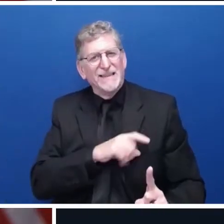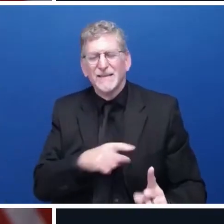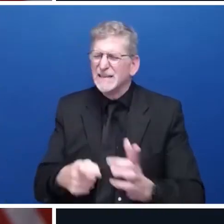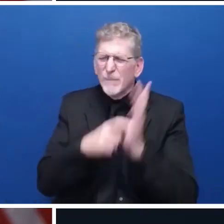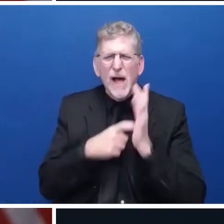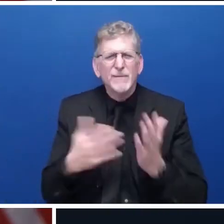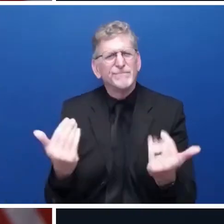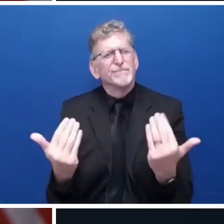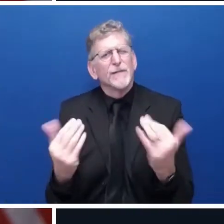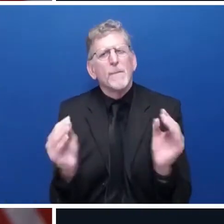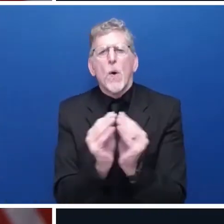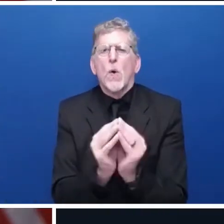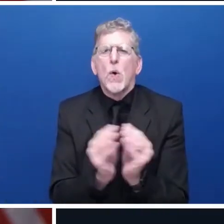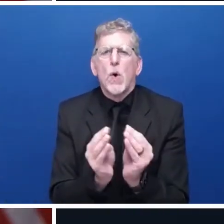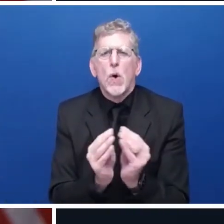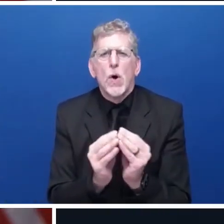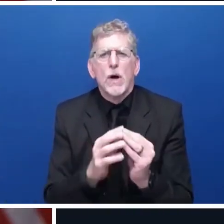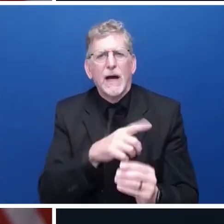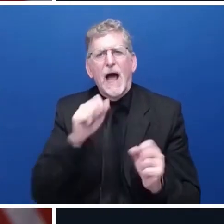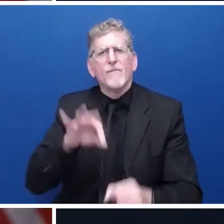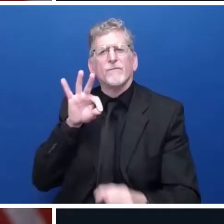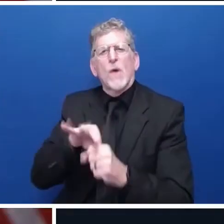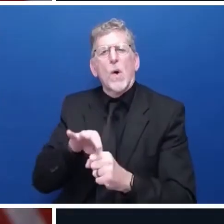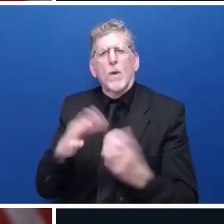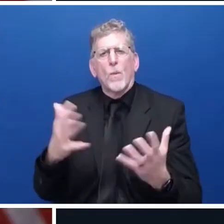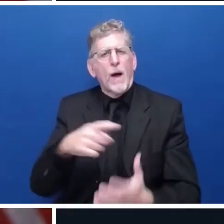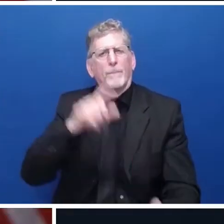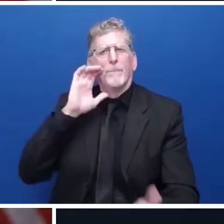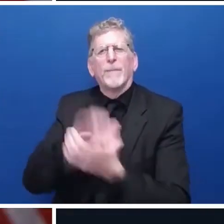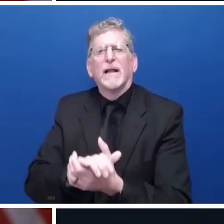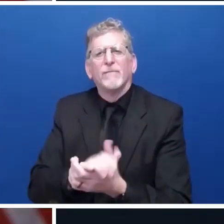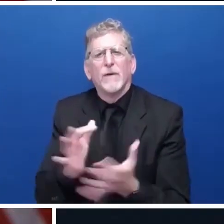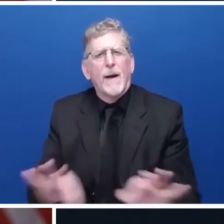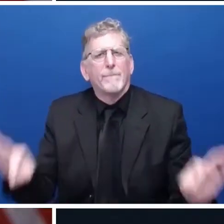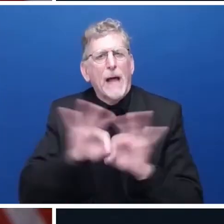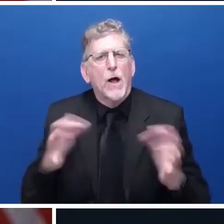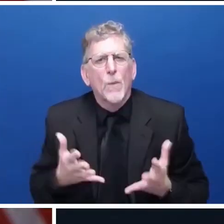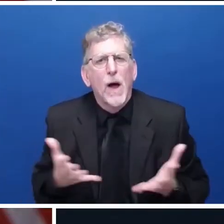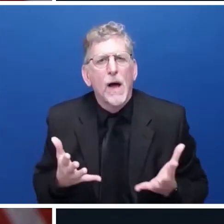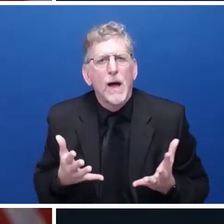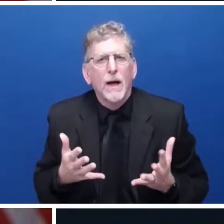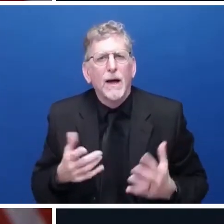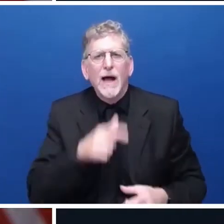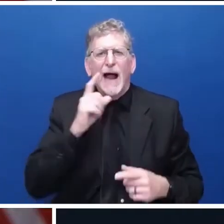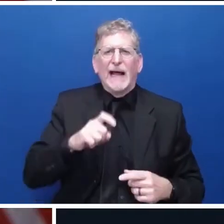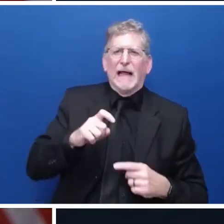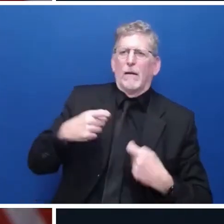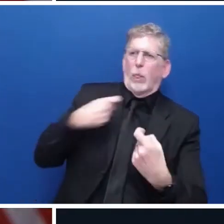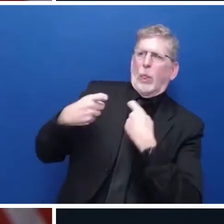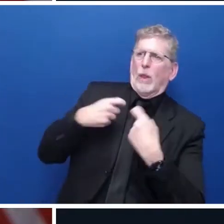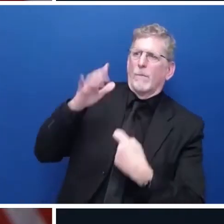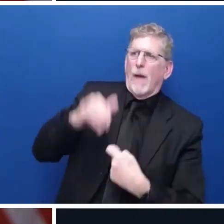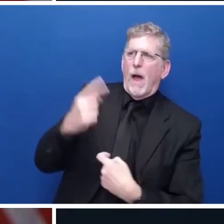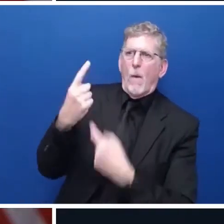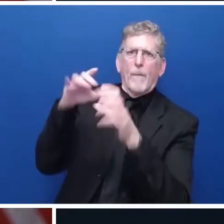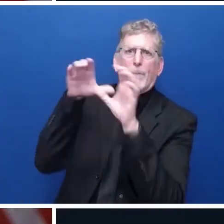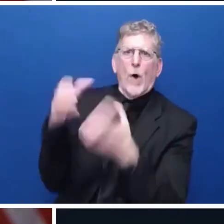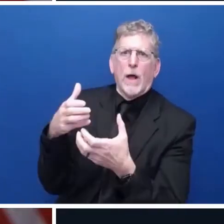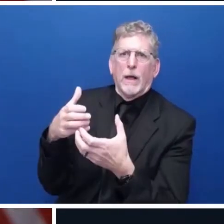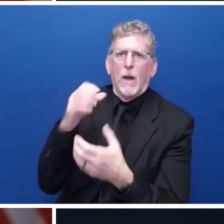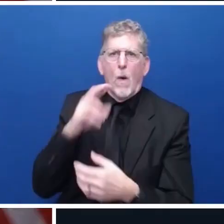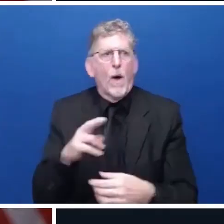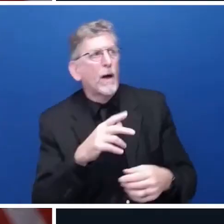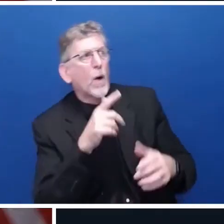believe matters, and that they didn't need to be constrained by a party or political affiliation. This is